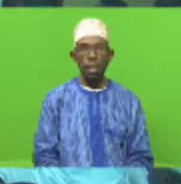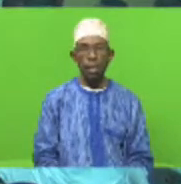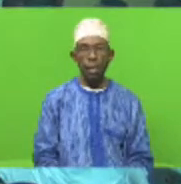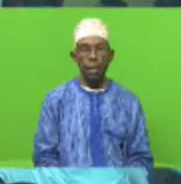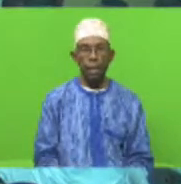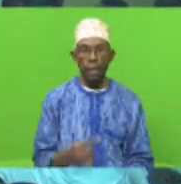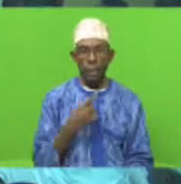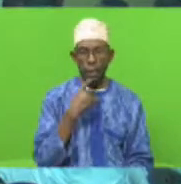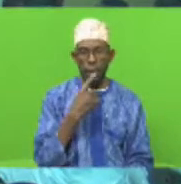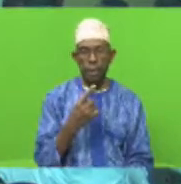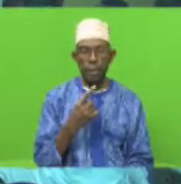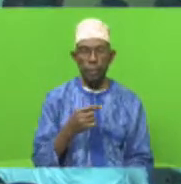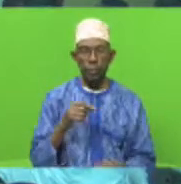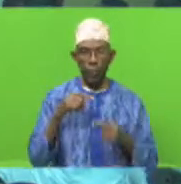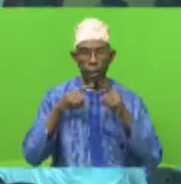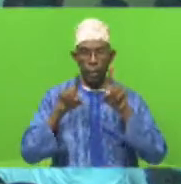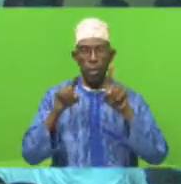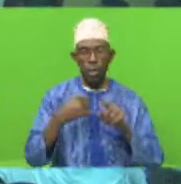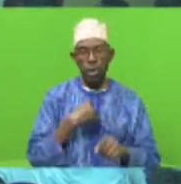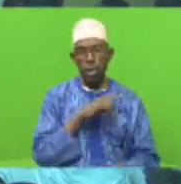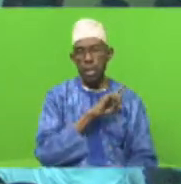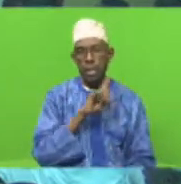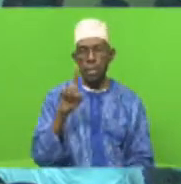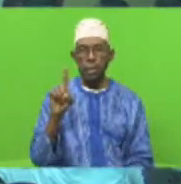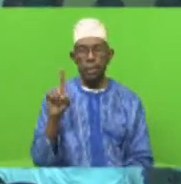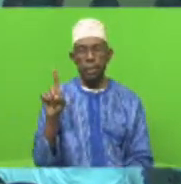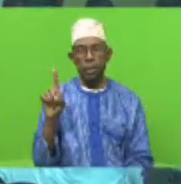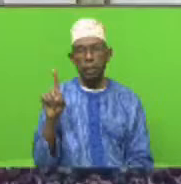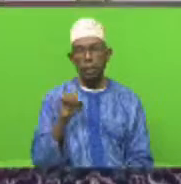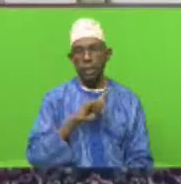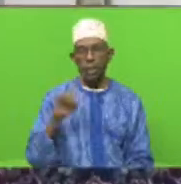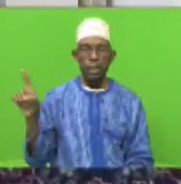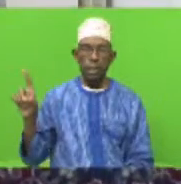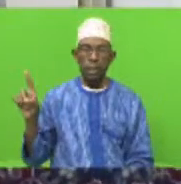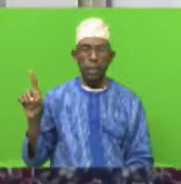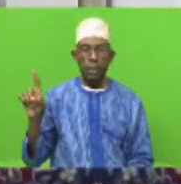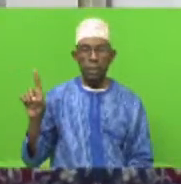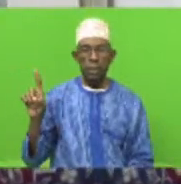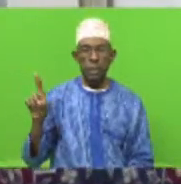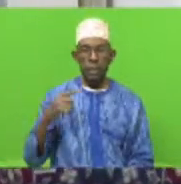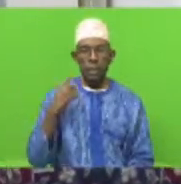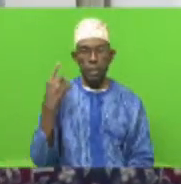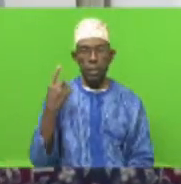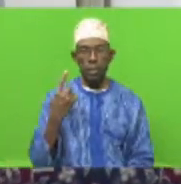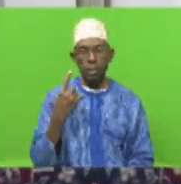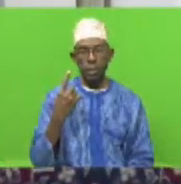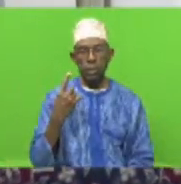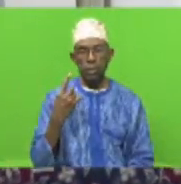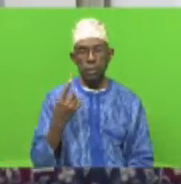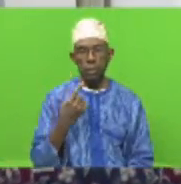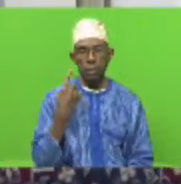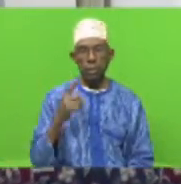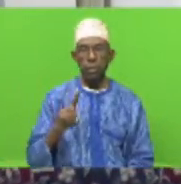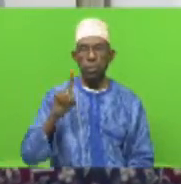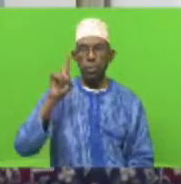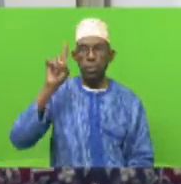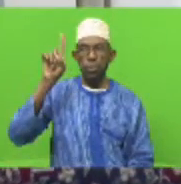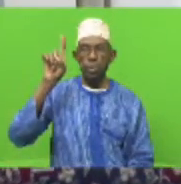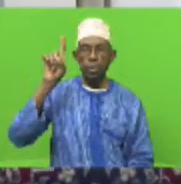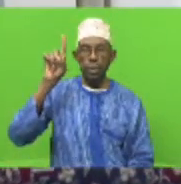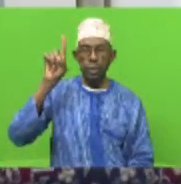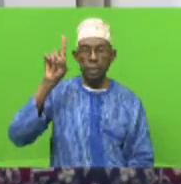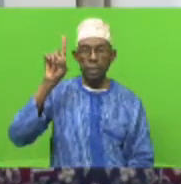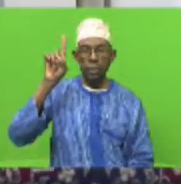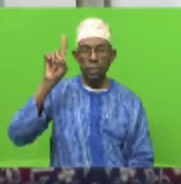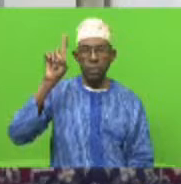Sema ashhadu, ashhadu an la ilaha